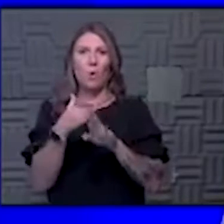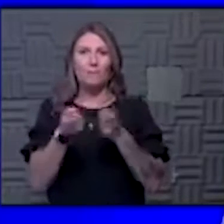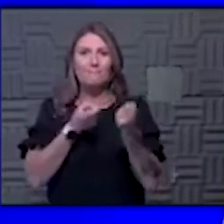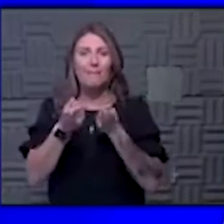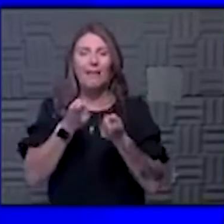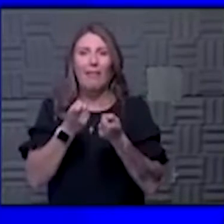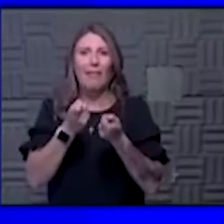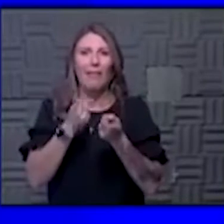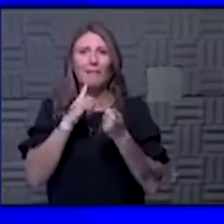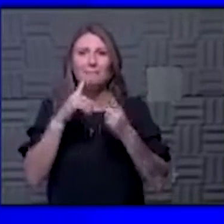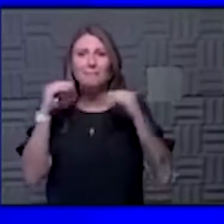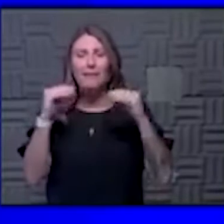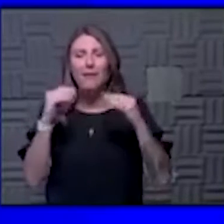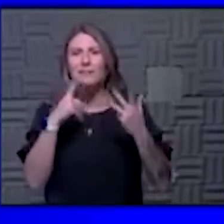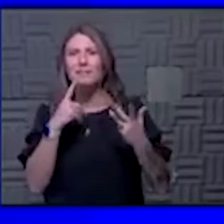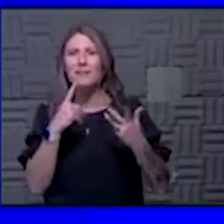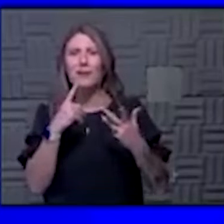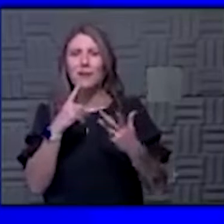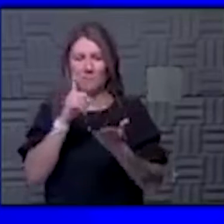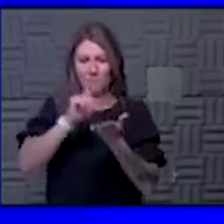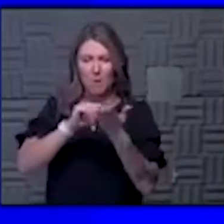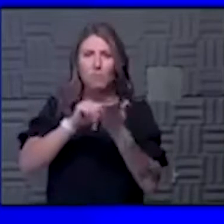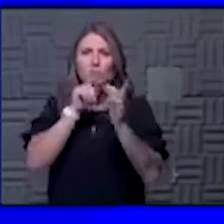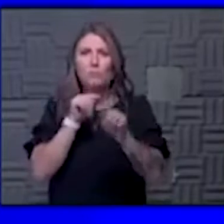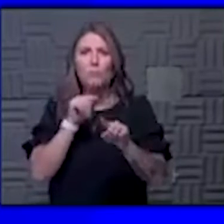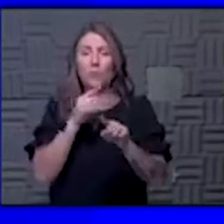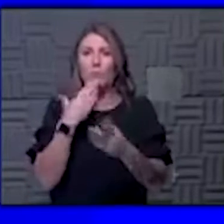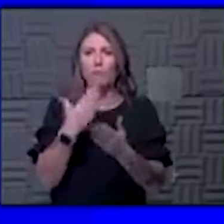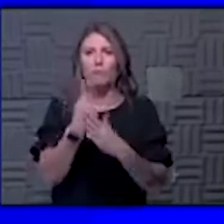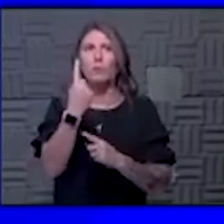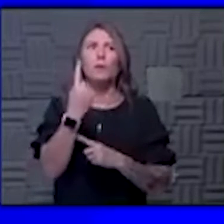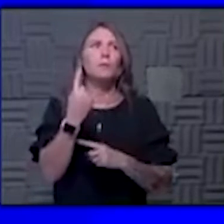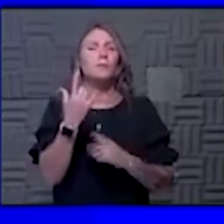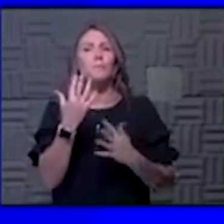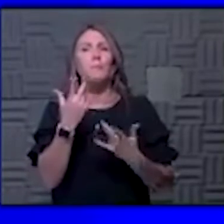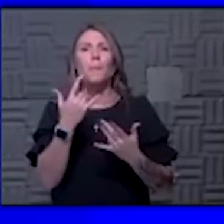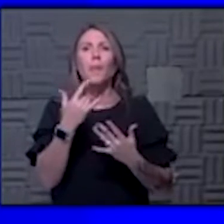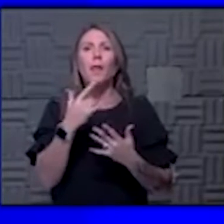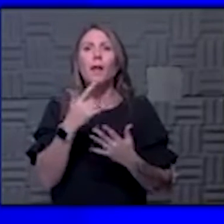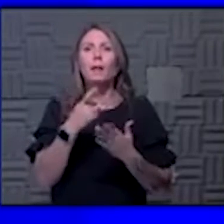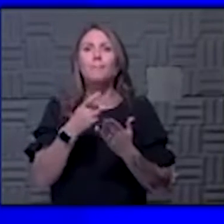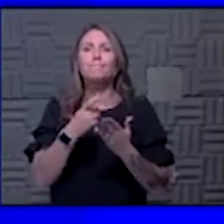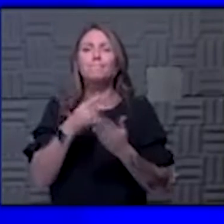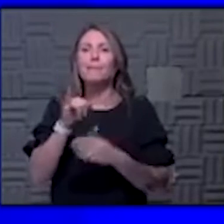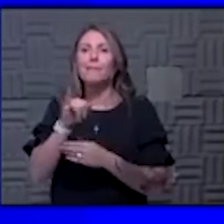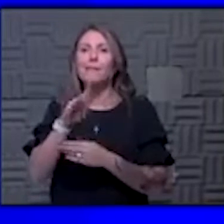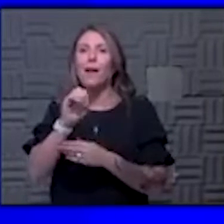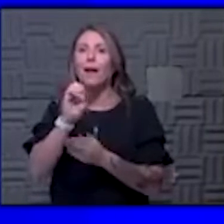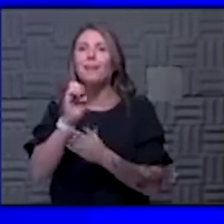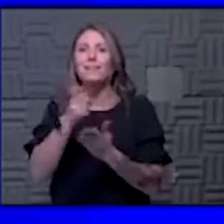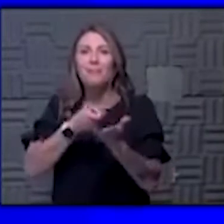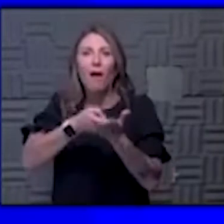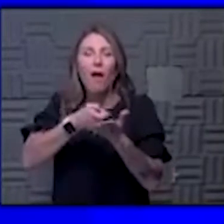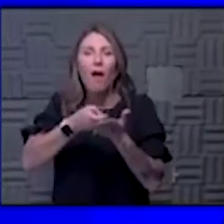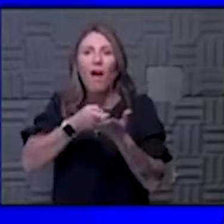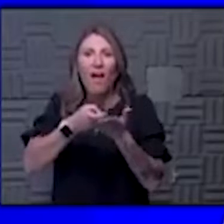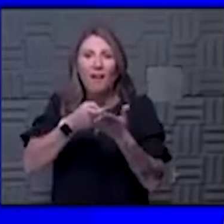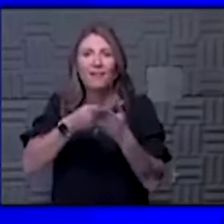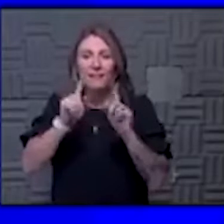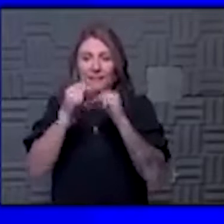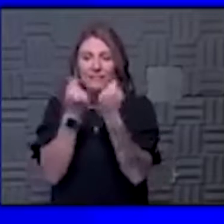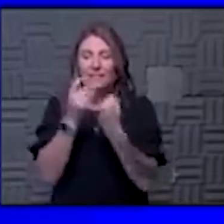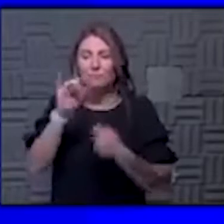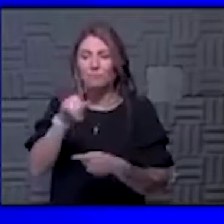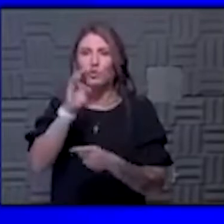did see, the published report. There's a very good one about an ice hockey team in June in Florida, in which there were a number